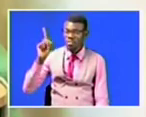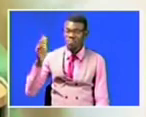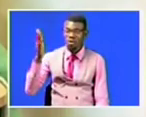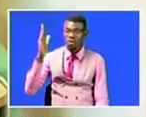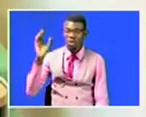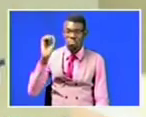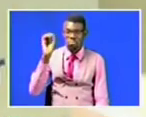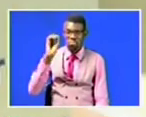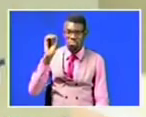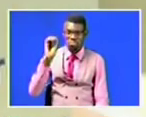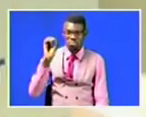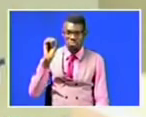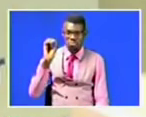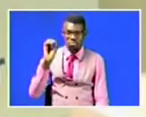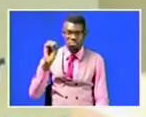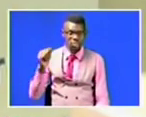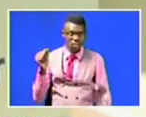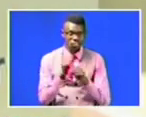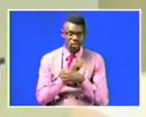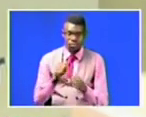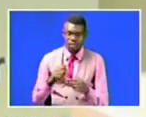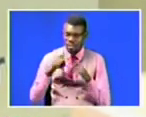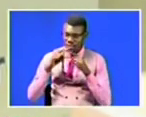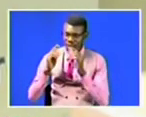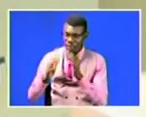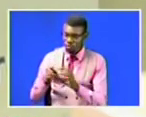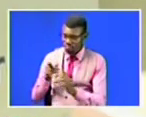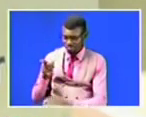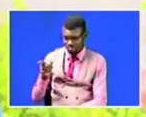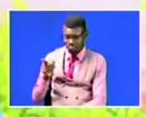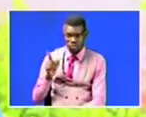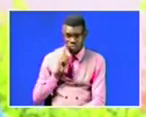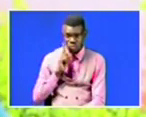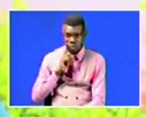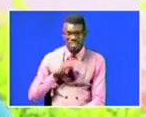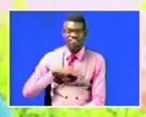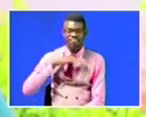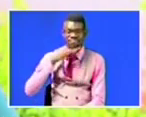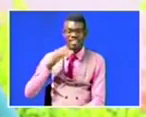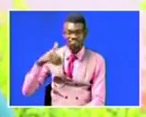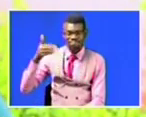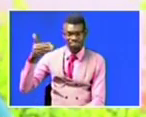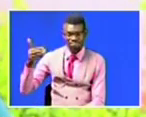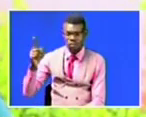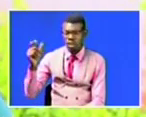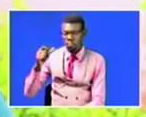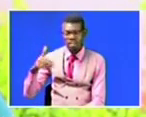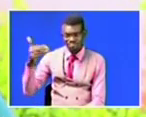cannot tell somebody, it's true, you're going to die tomorrow or the other day or after a